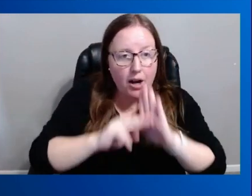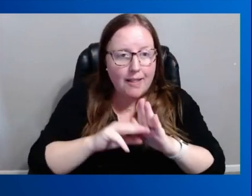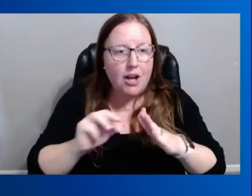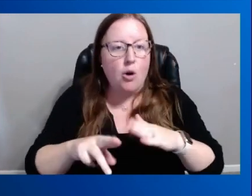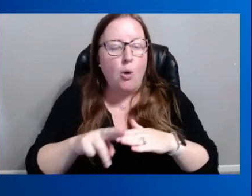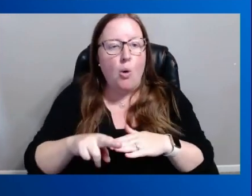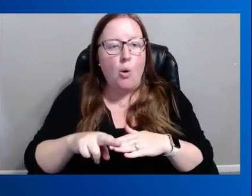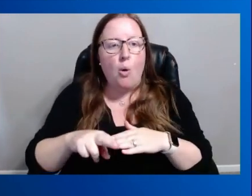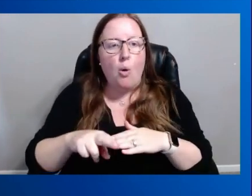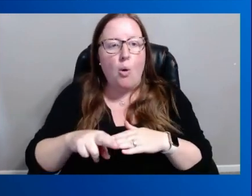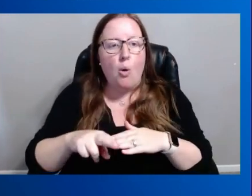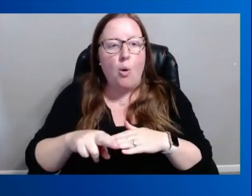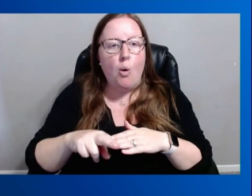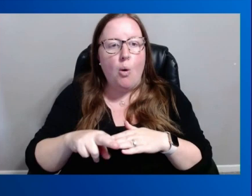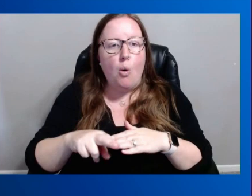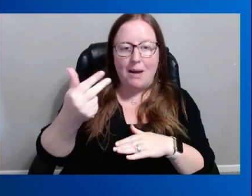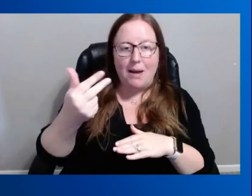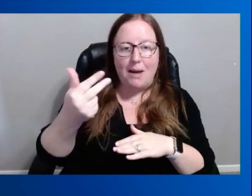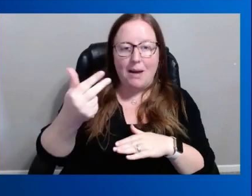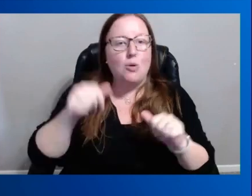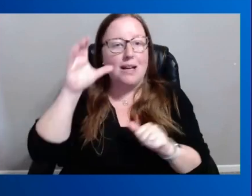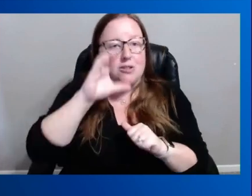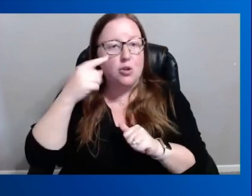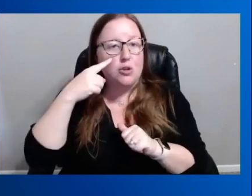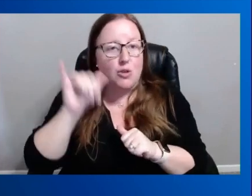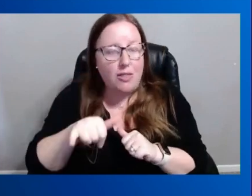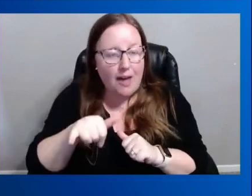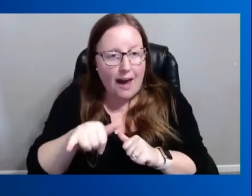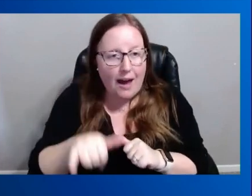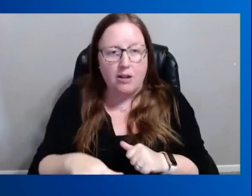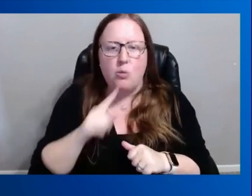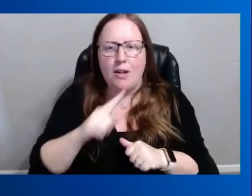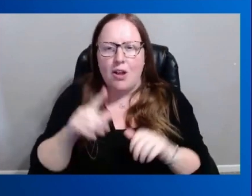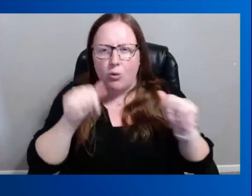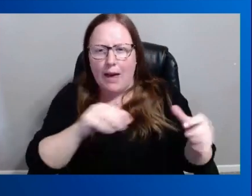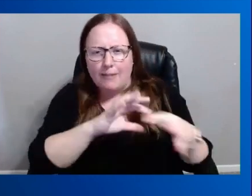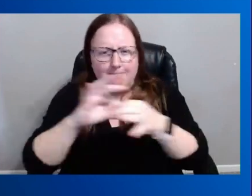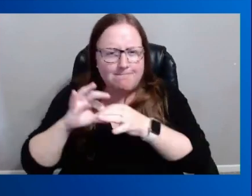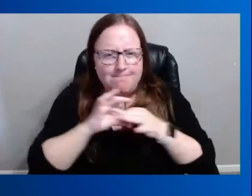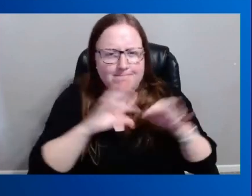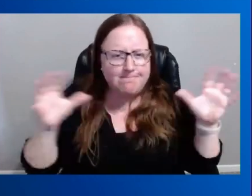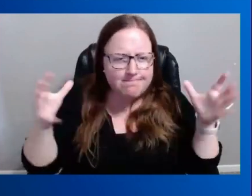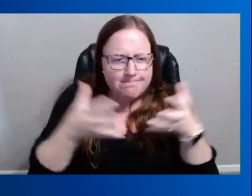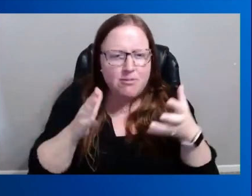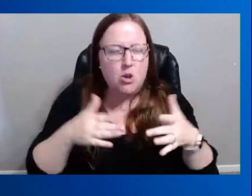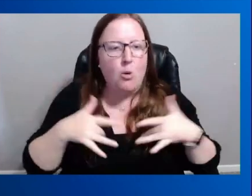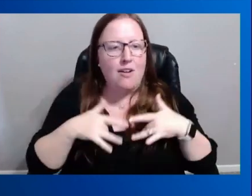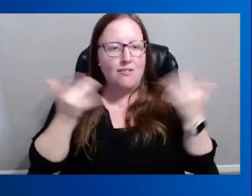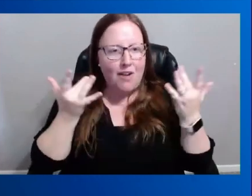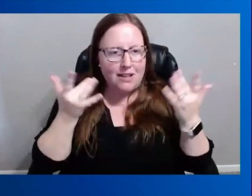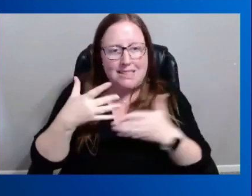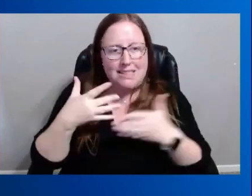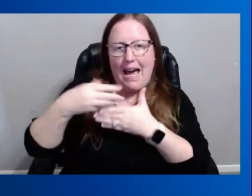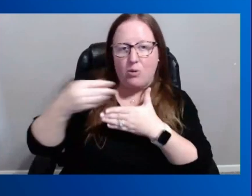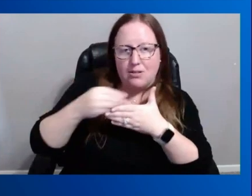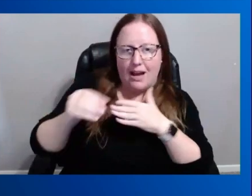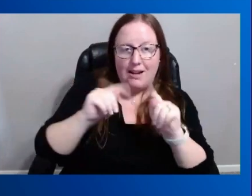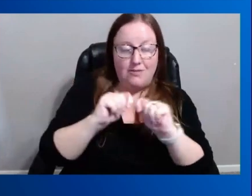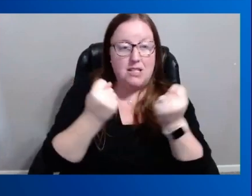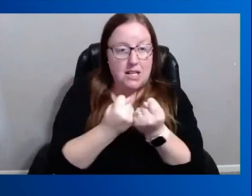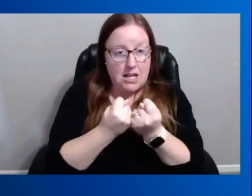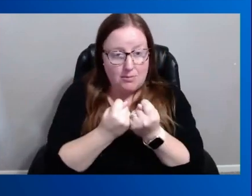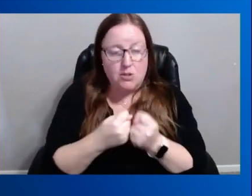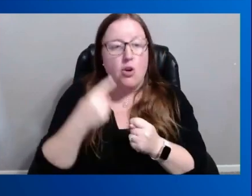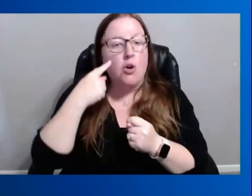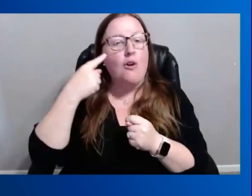you can search for these things. Come together and collaborate on your events and bring them up outside of these teams into this